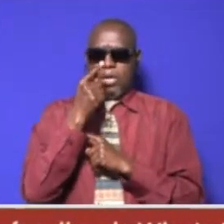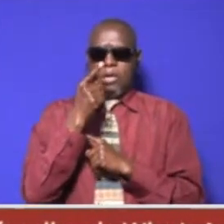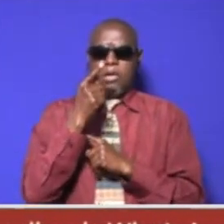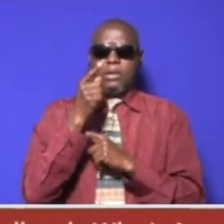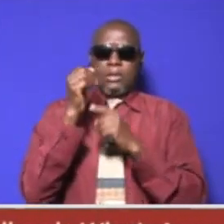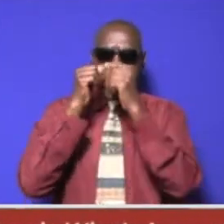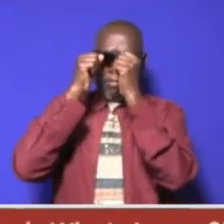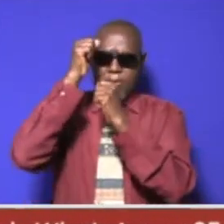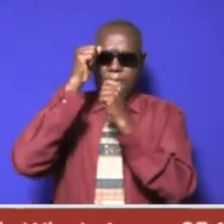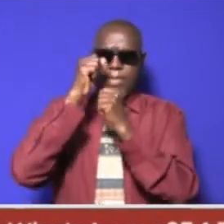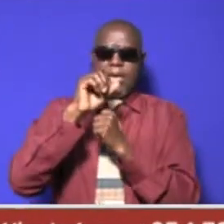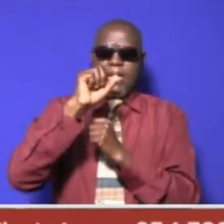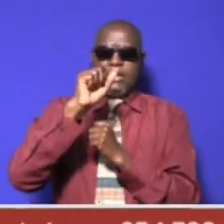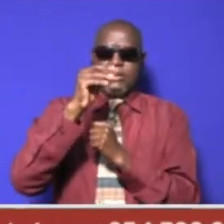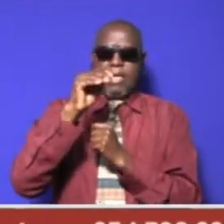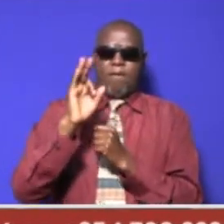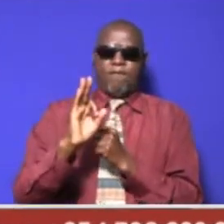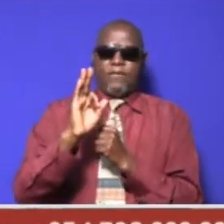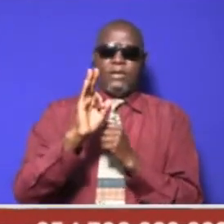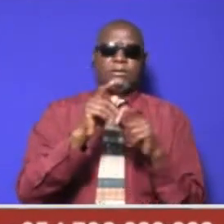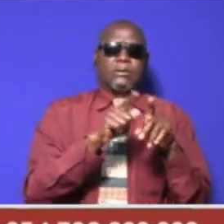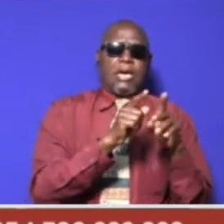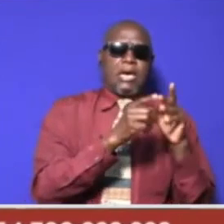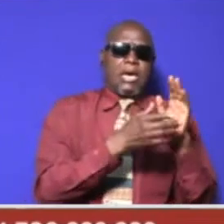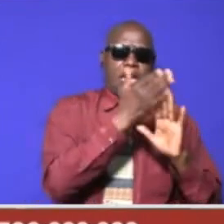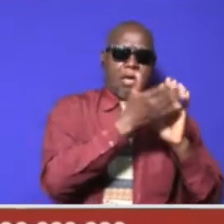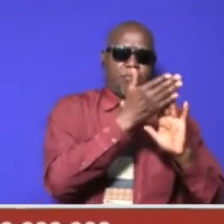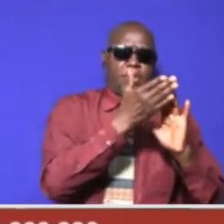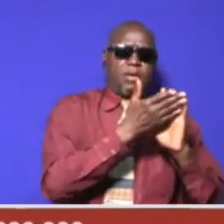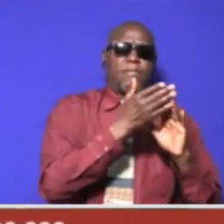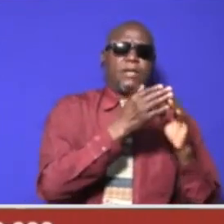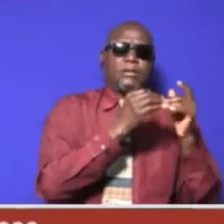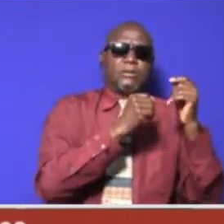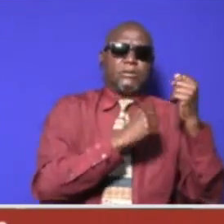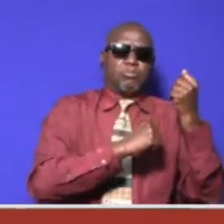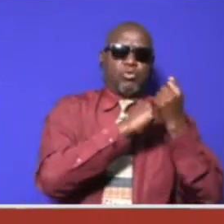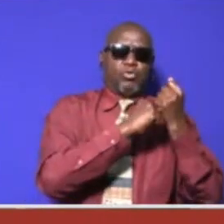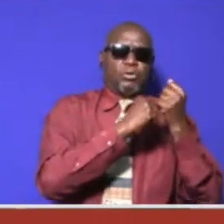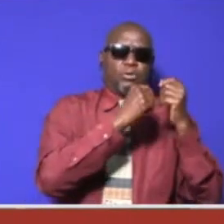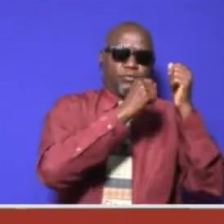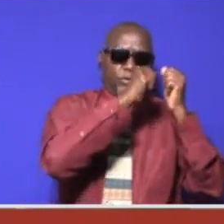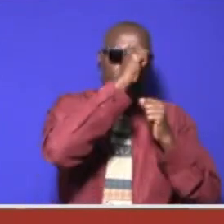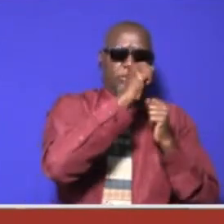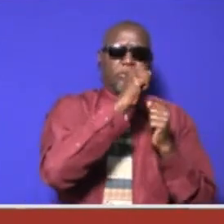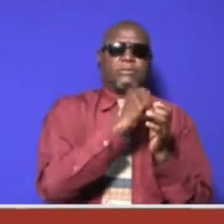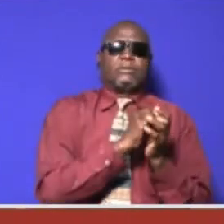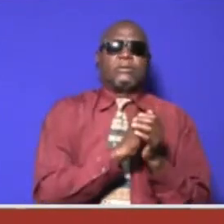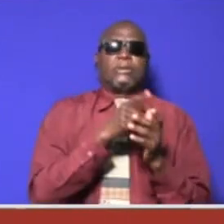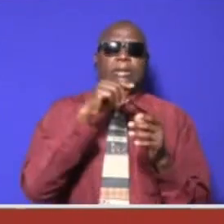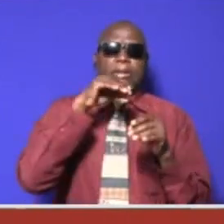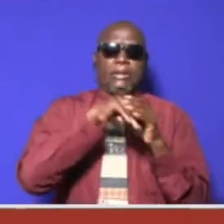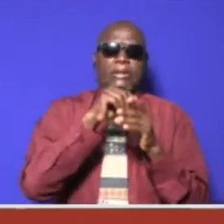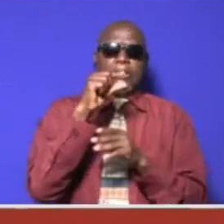Forces, SAF, and the Rapid Support Forces, RSF, in Geneva, Swaziland, with the aim of agreeing